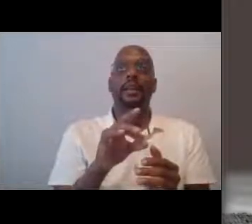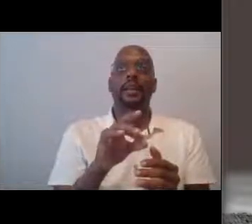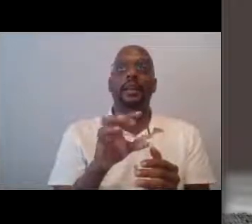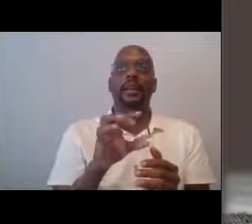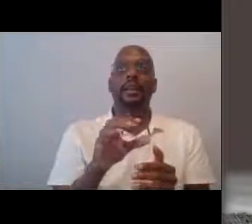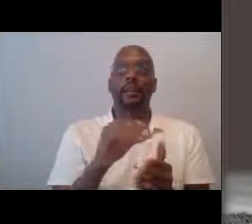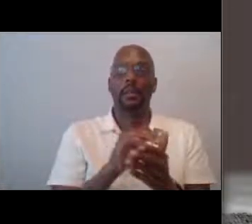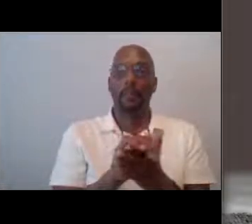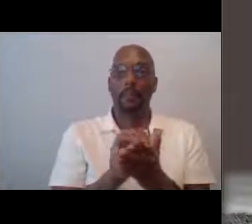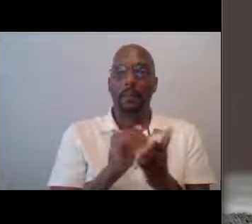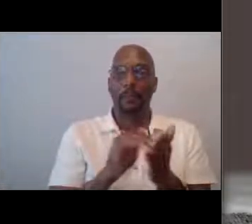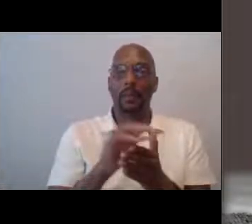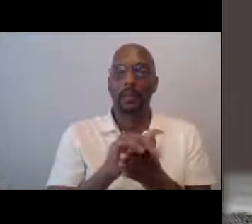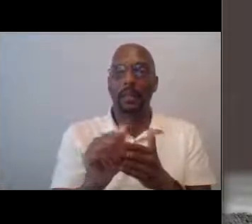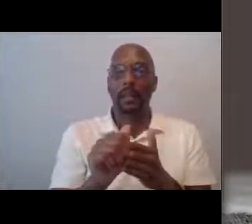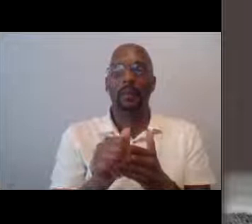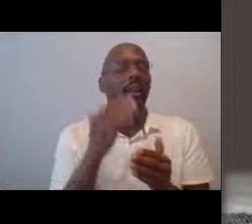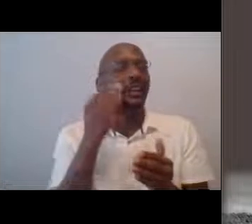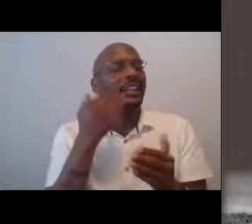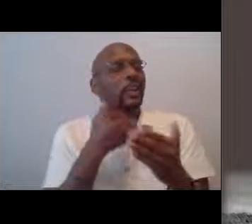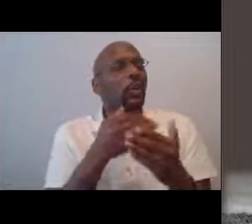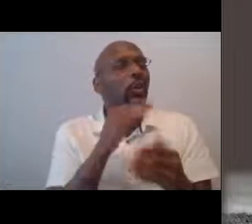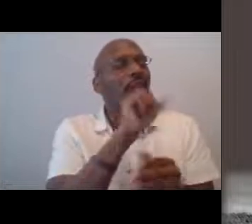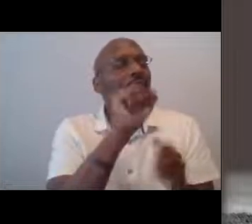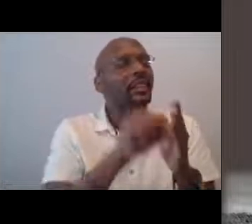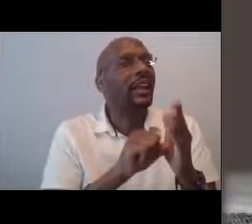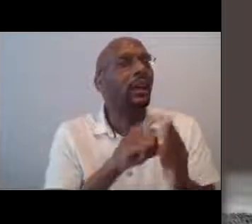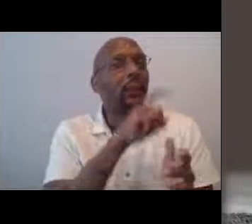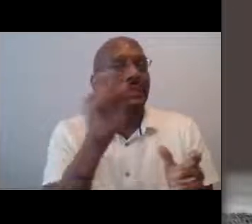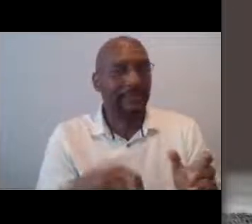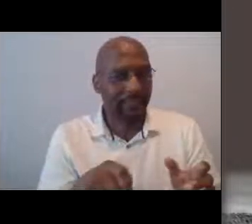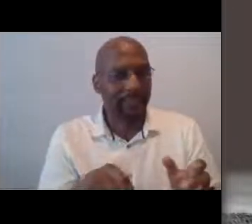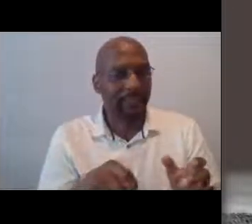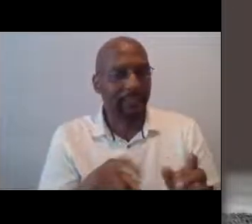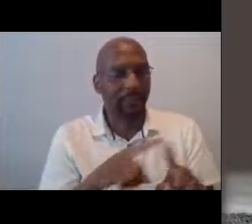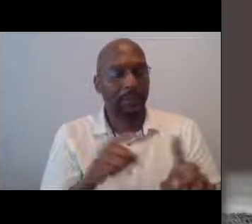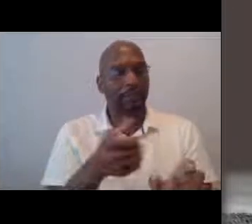Texas, and they were still 200 million behind California. So